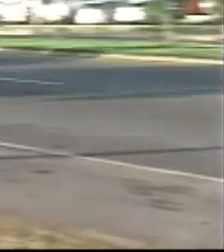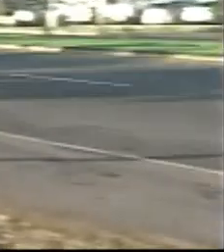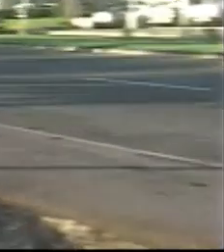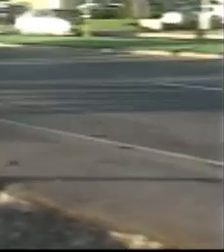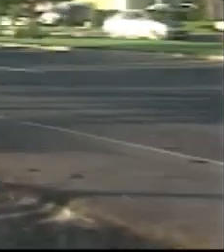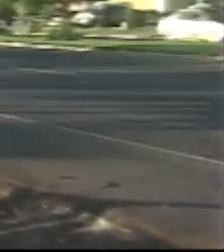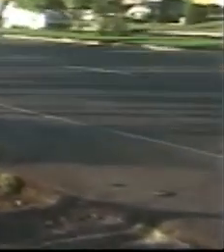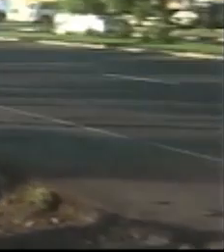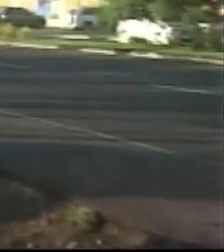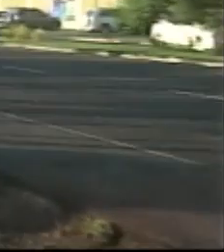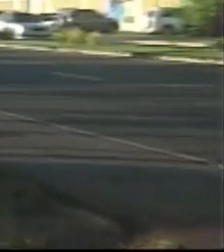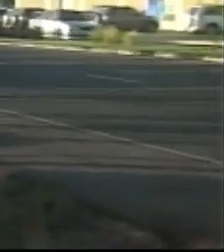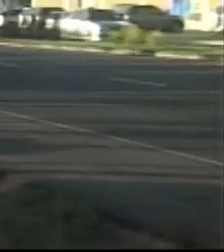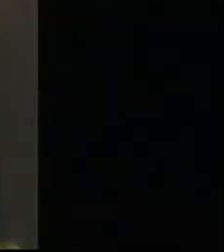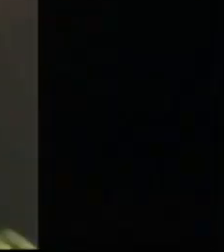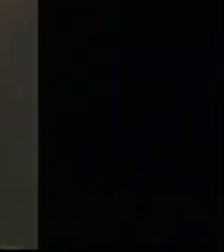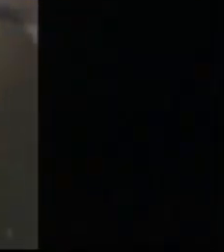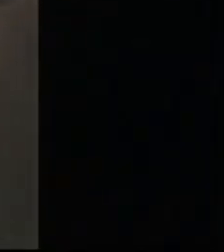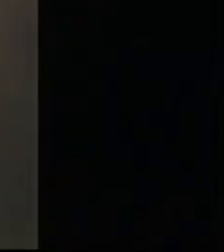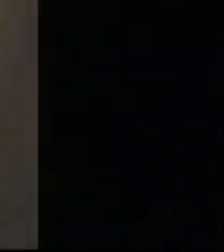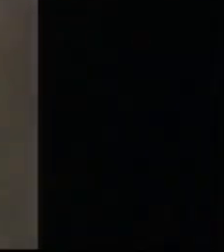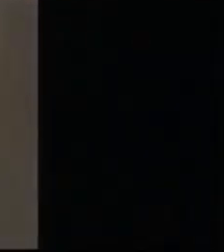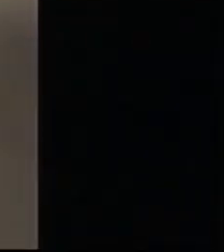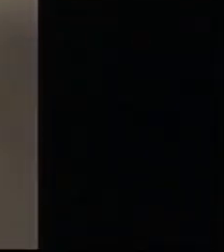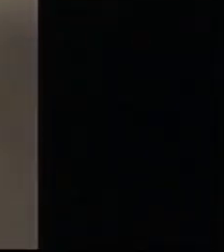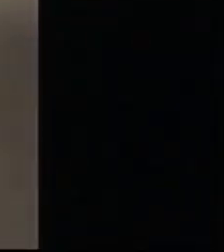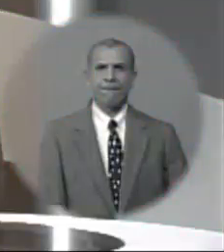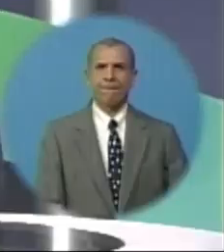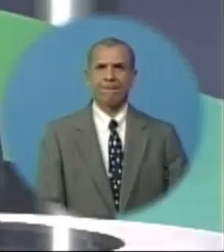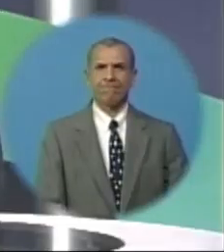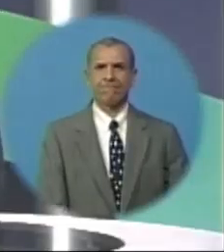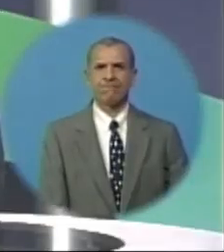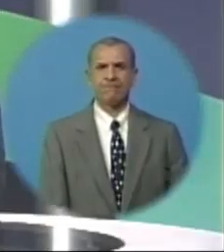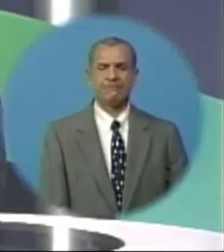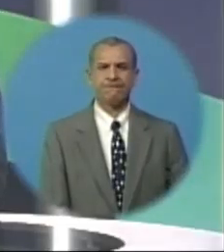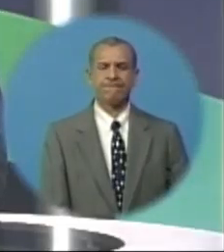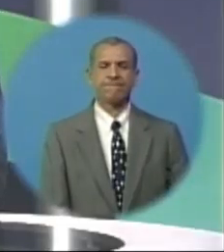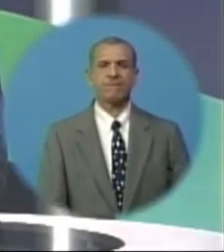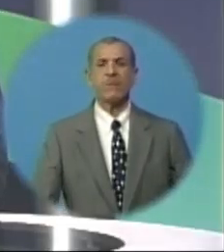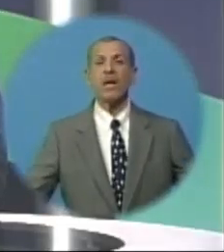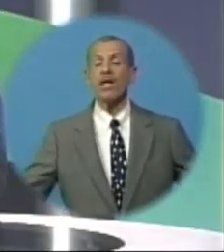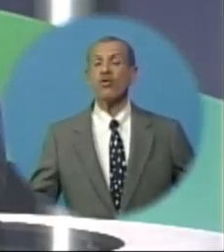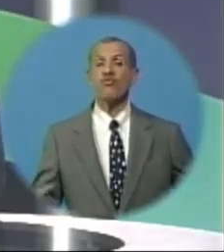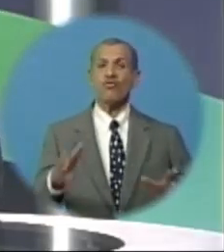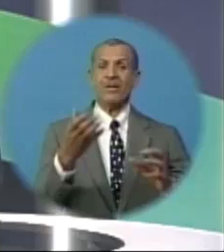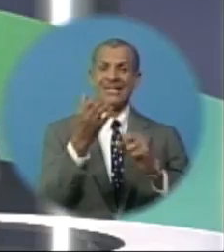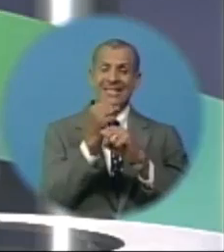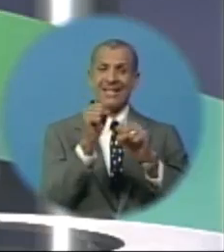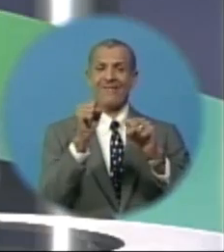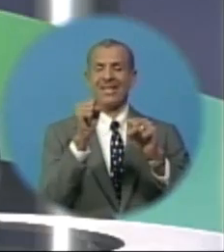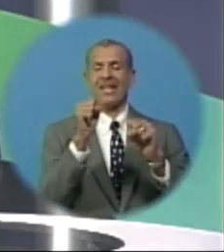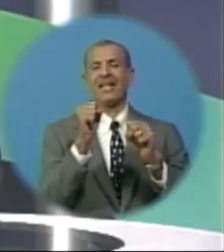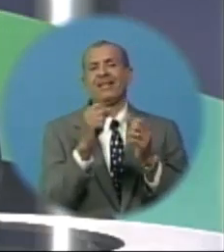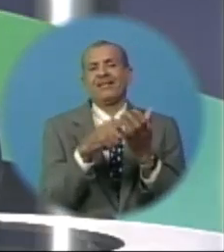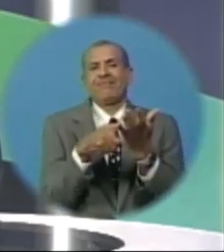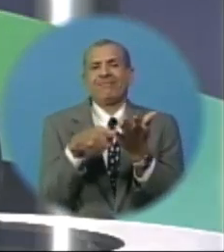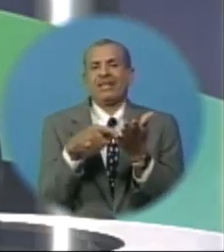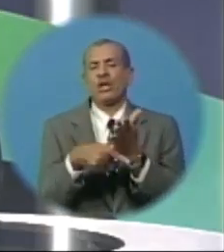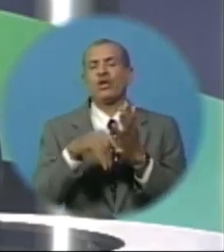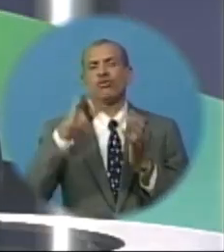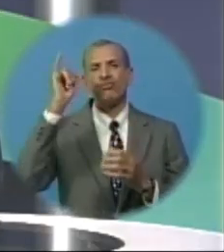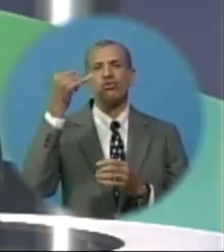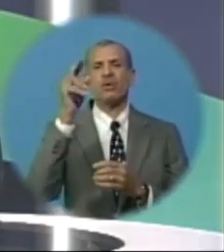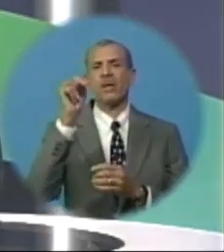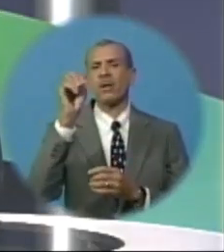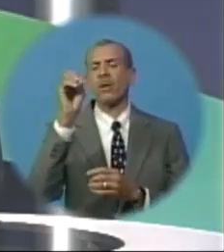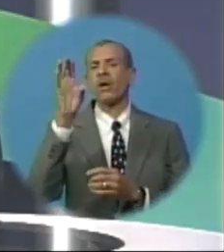why more aren't picked up and charged wherever the offence is. And a road safety consultant, Junior Jordan, is pleading with the